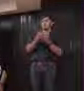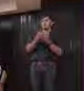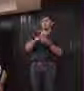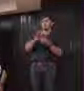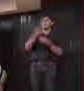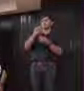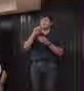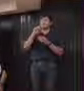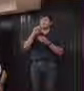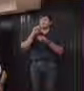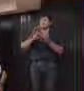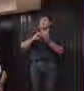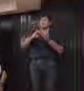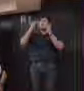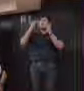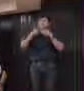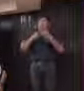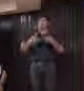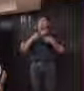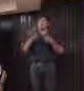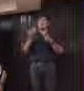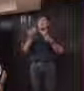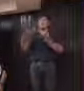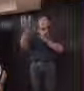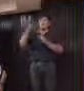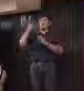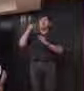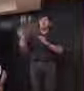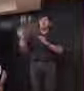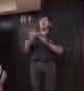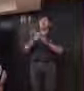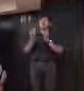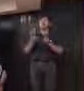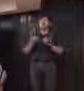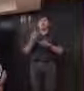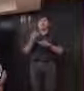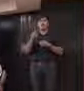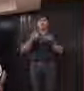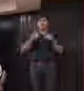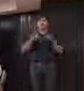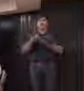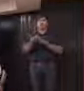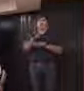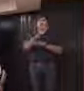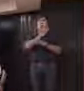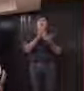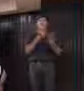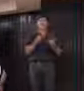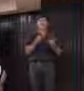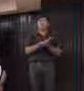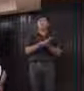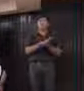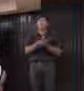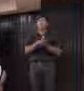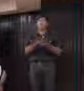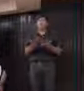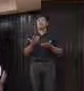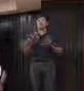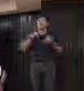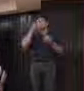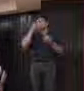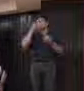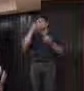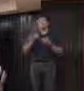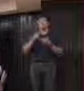Supreme Court. I mean, it's not even heard the matter. It's been really long. Our book came out before the Supreme Court even heard the matter. Yeah, actually, we thought that this would be an